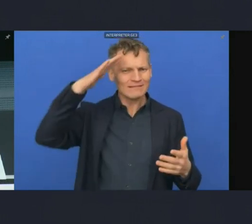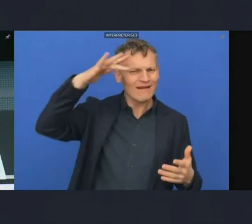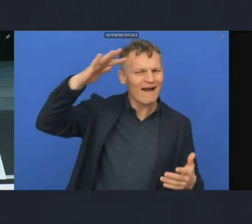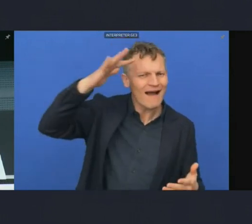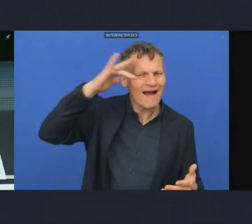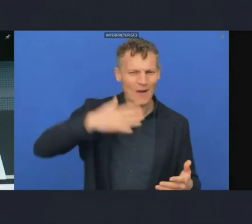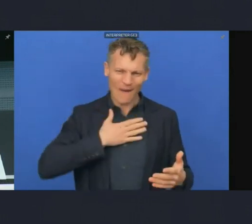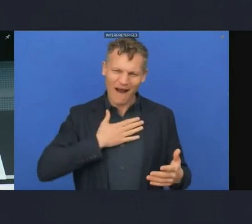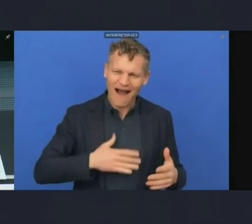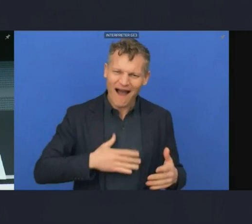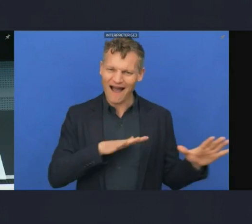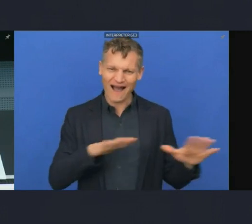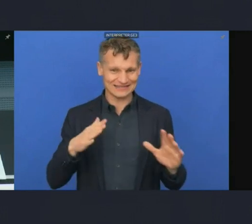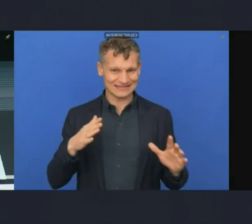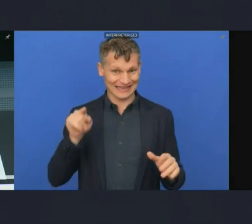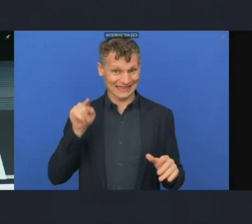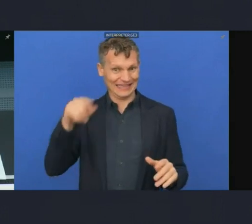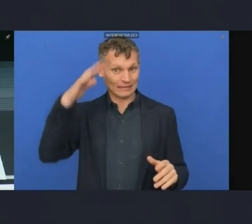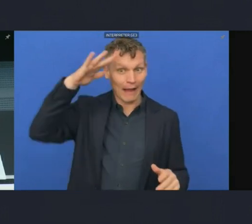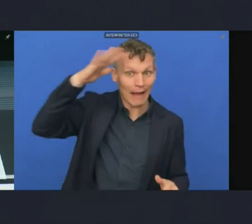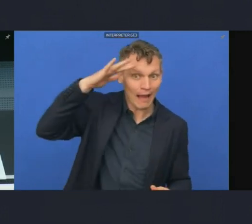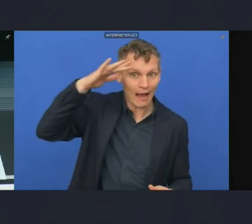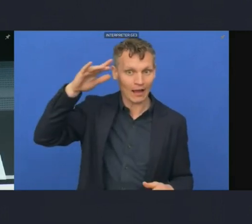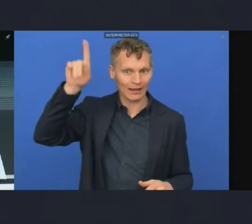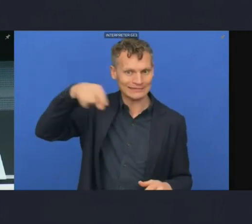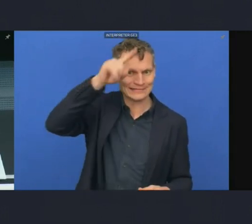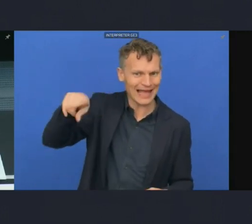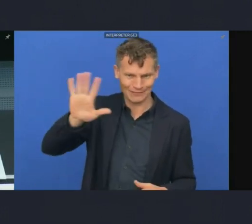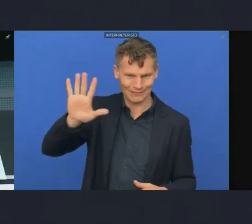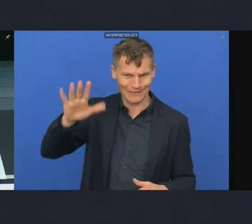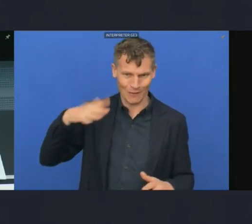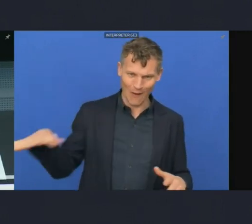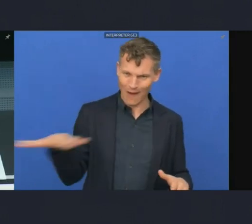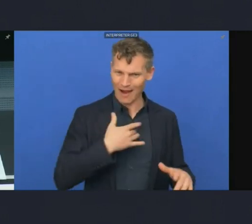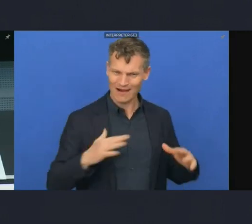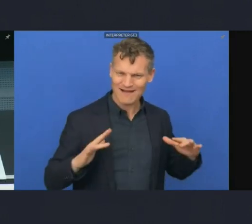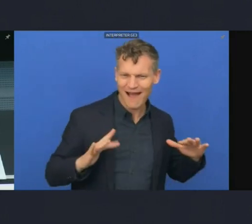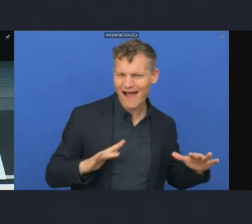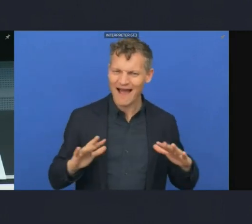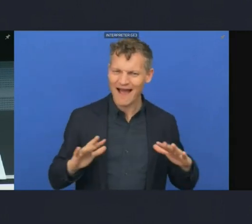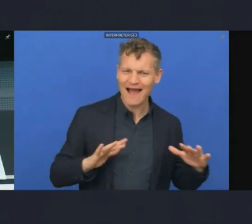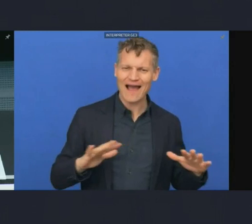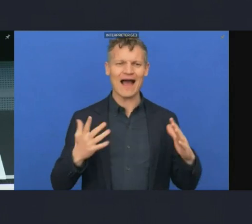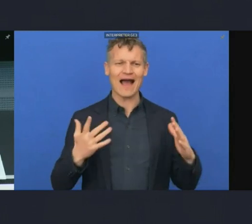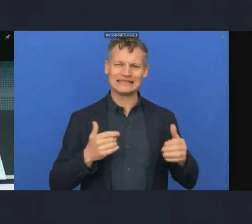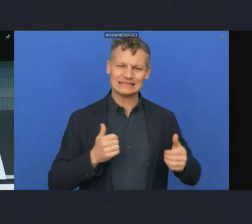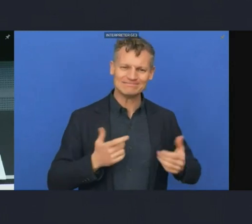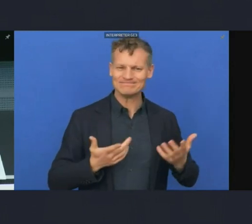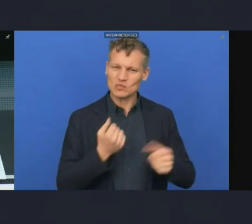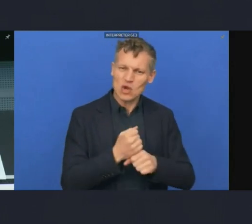redesigned the project on a different way, and we managed to do it through, for sure, through